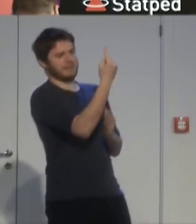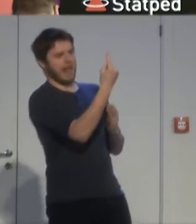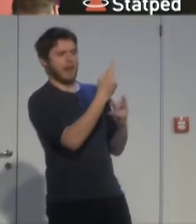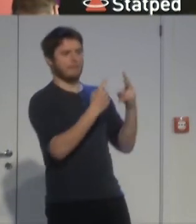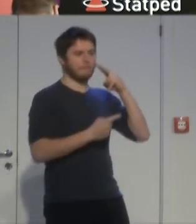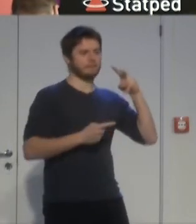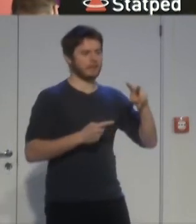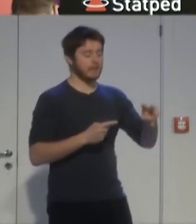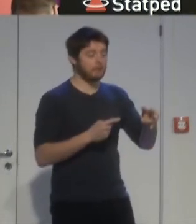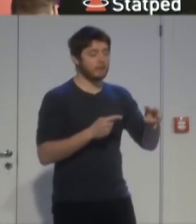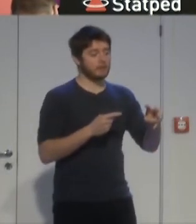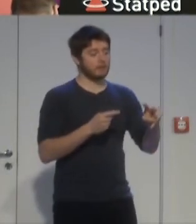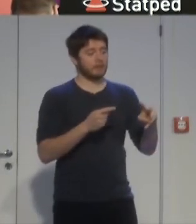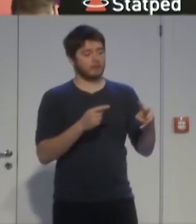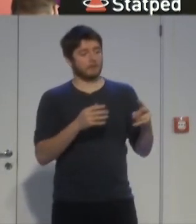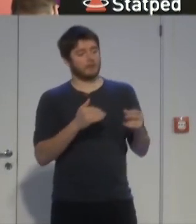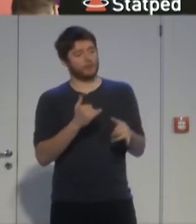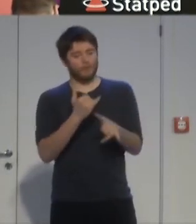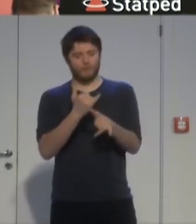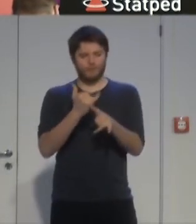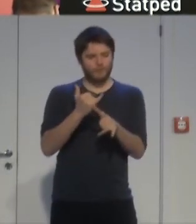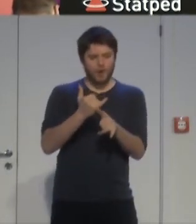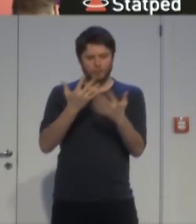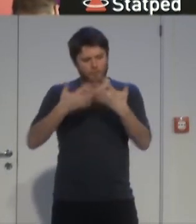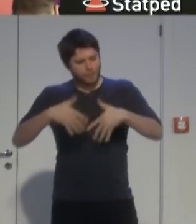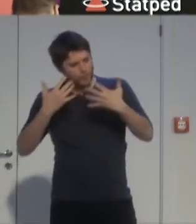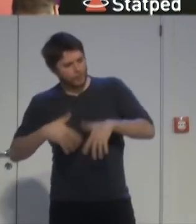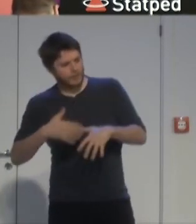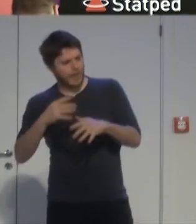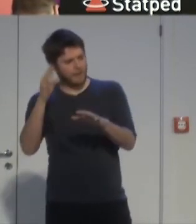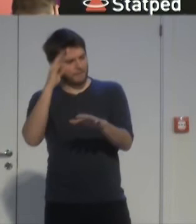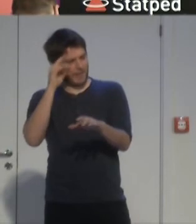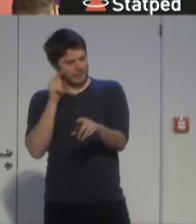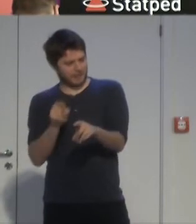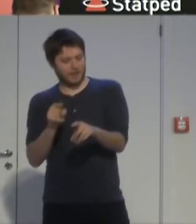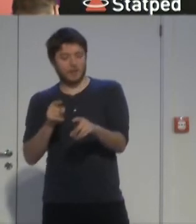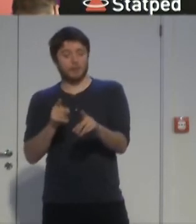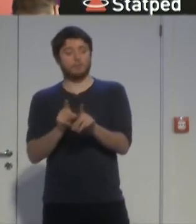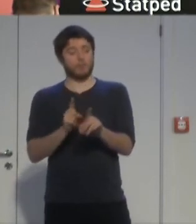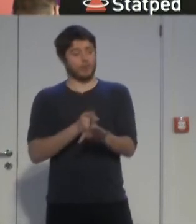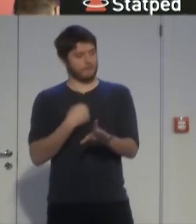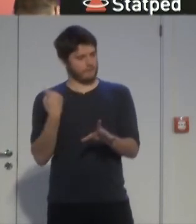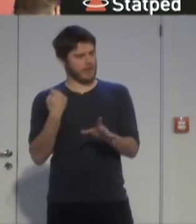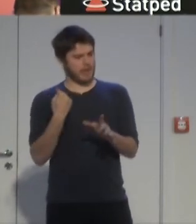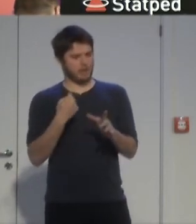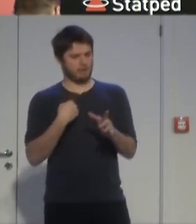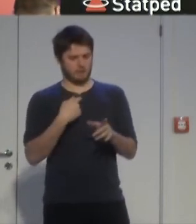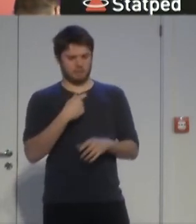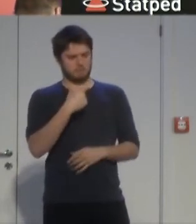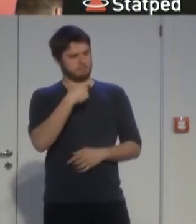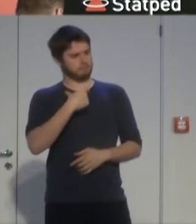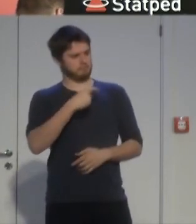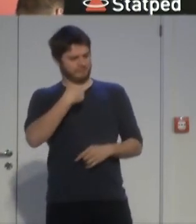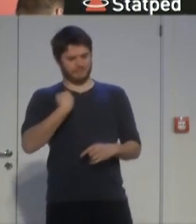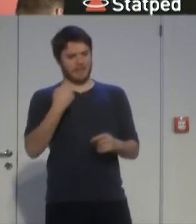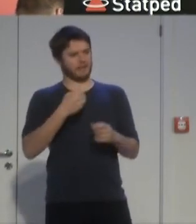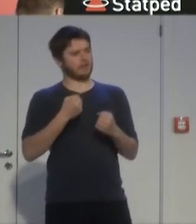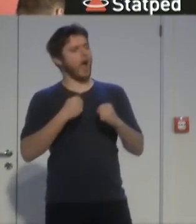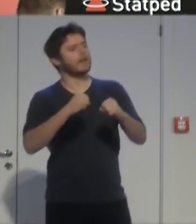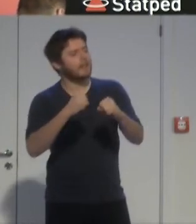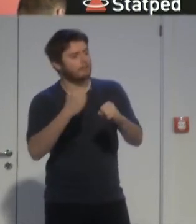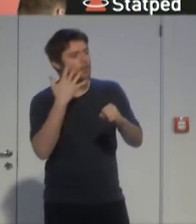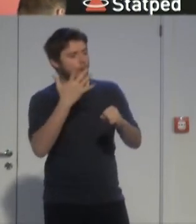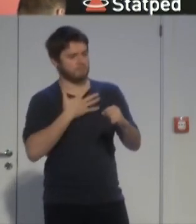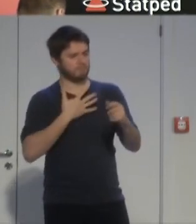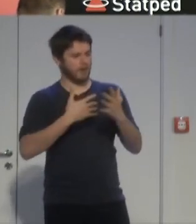has to do with agency in the production of meaning. That means that we are active agent when we produce meaning. It's not